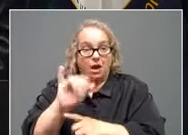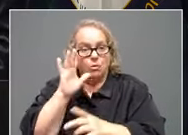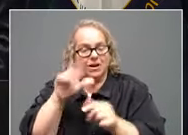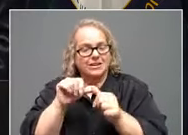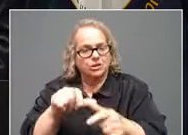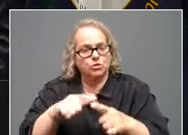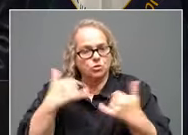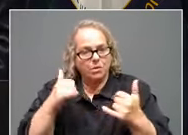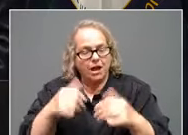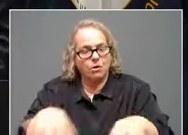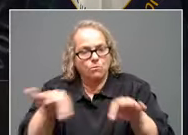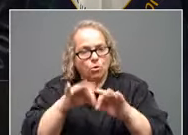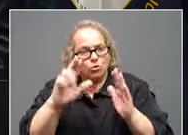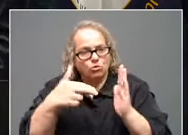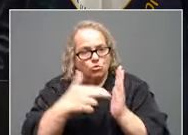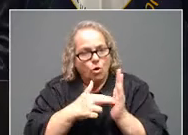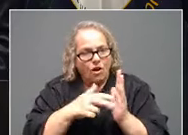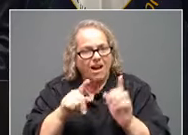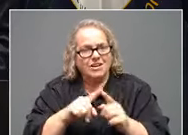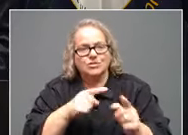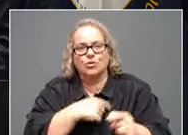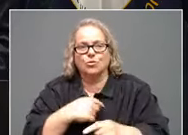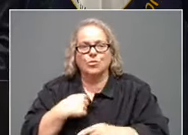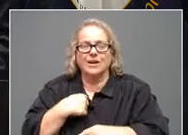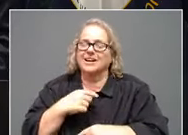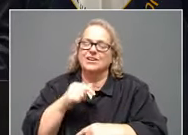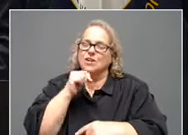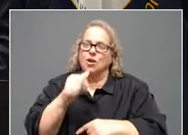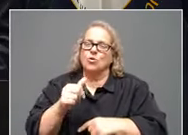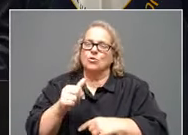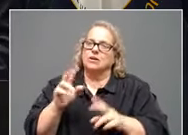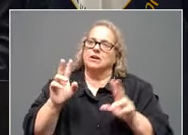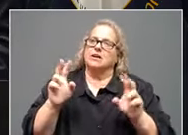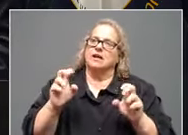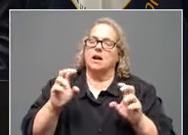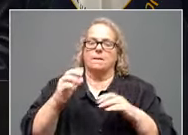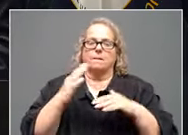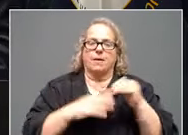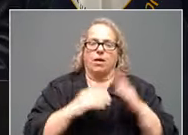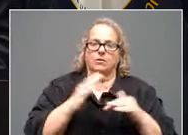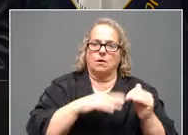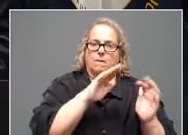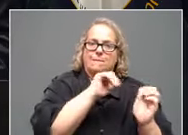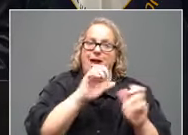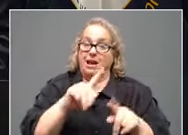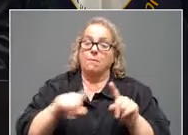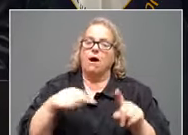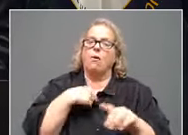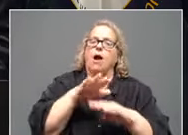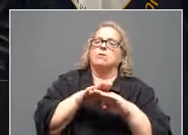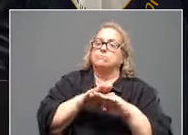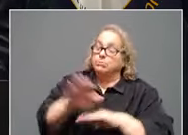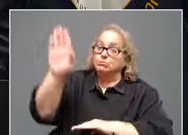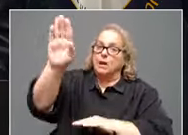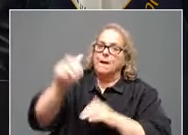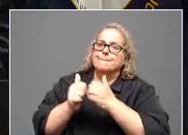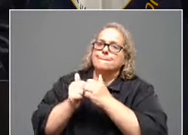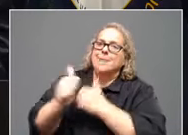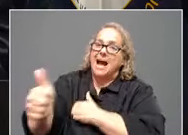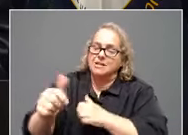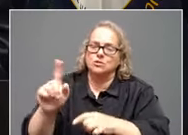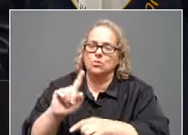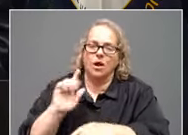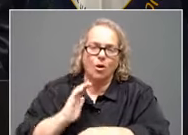as we don't build back where we surge past even our